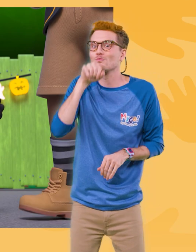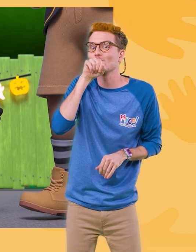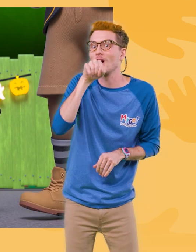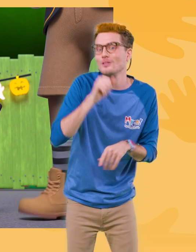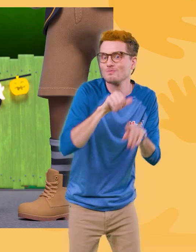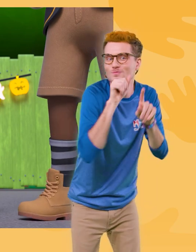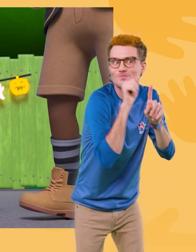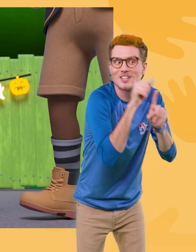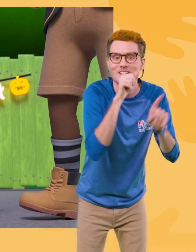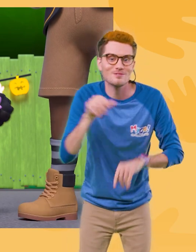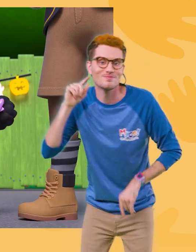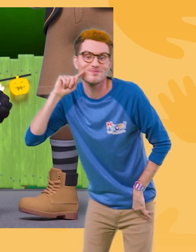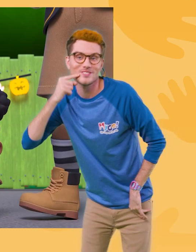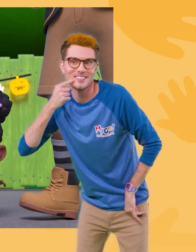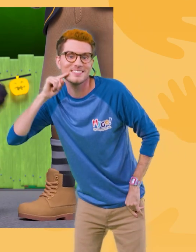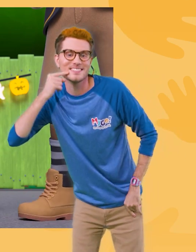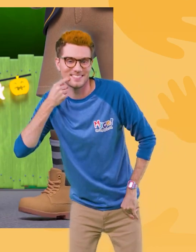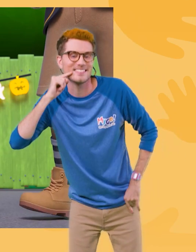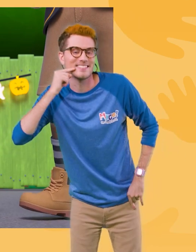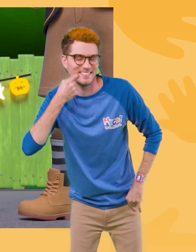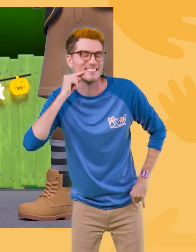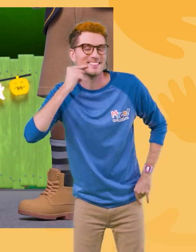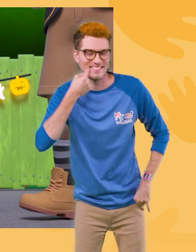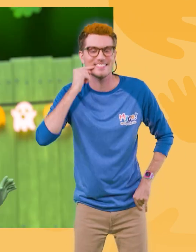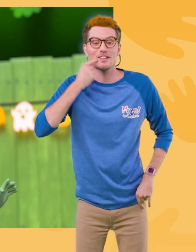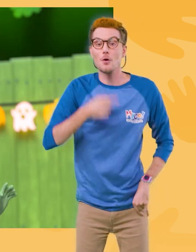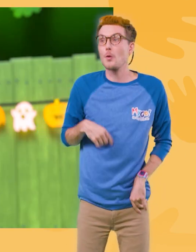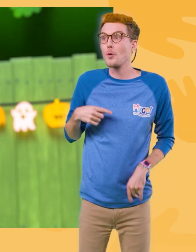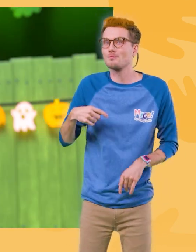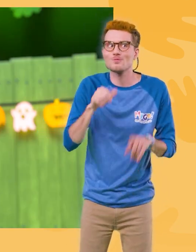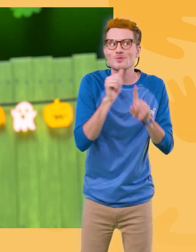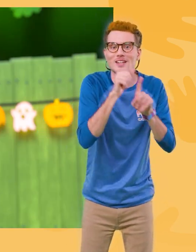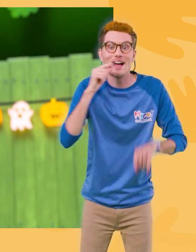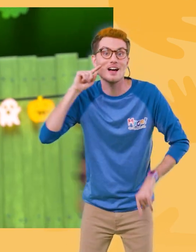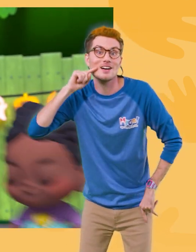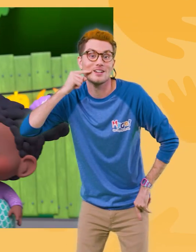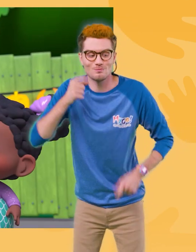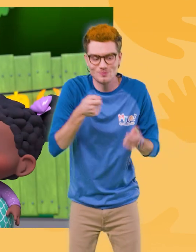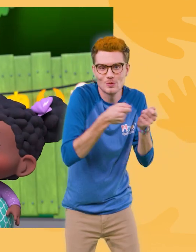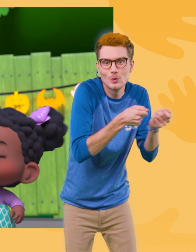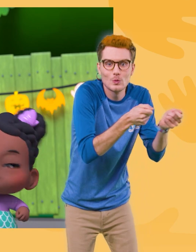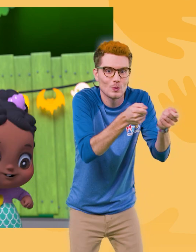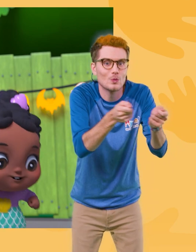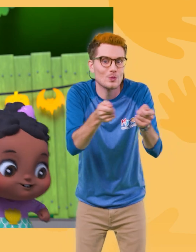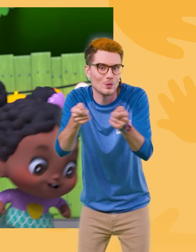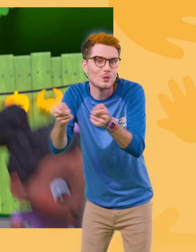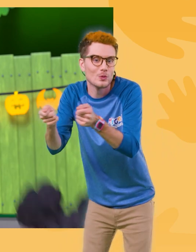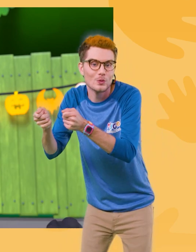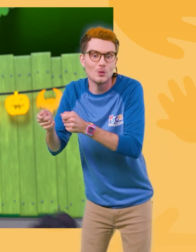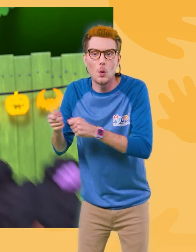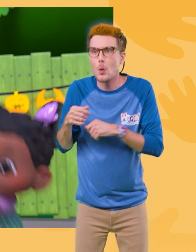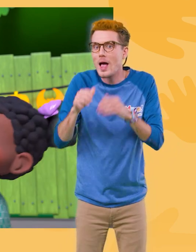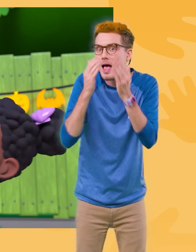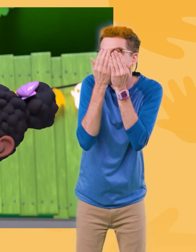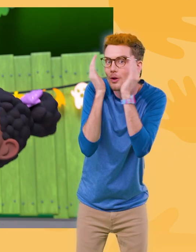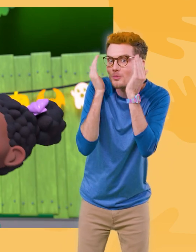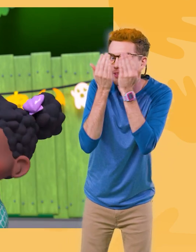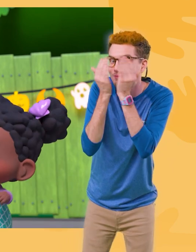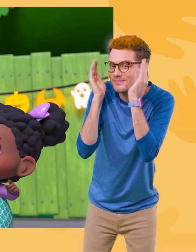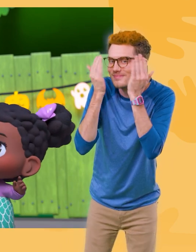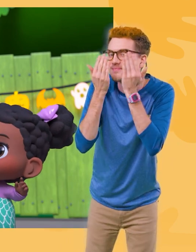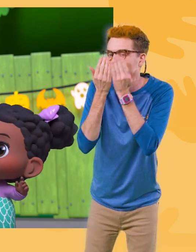to trick or treat. Trick or treat. Trick or treat on